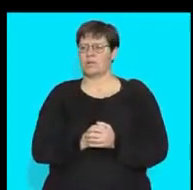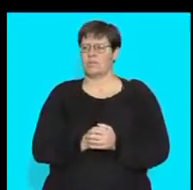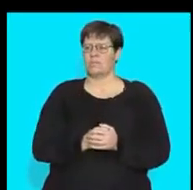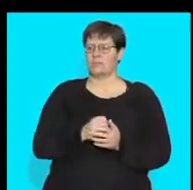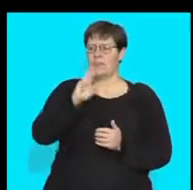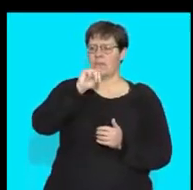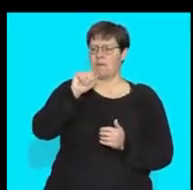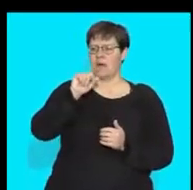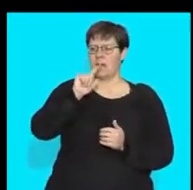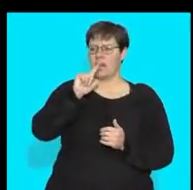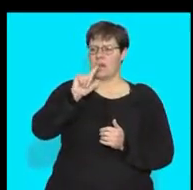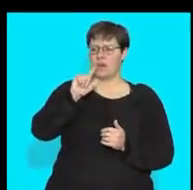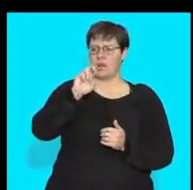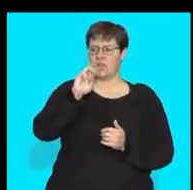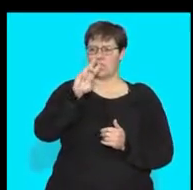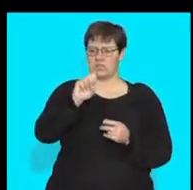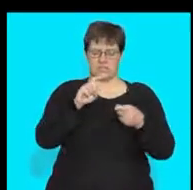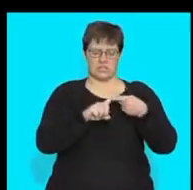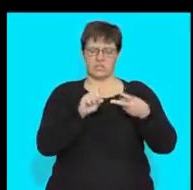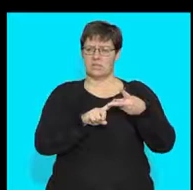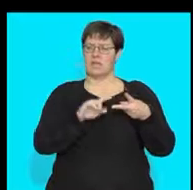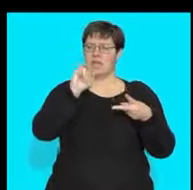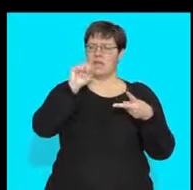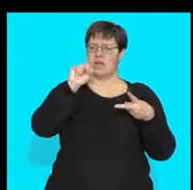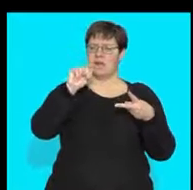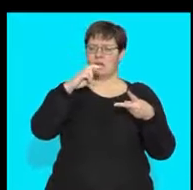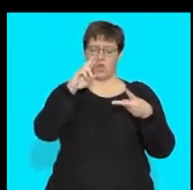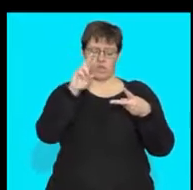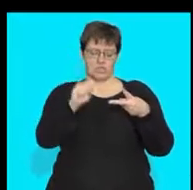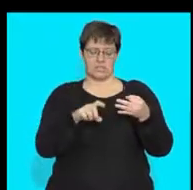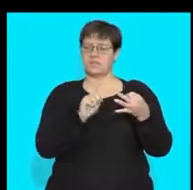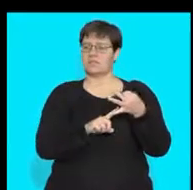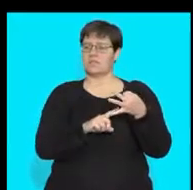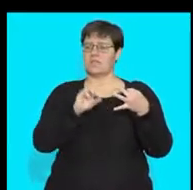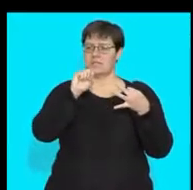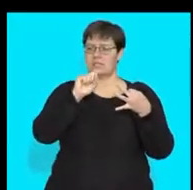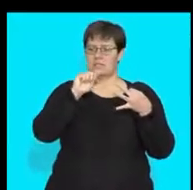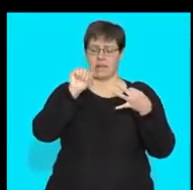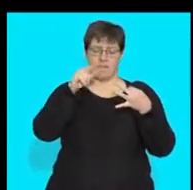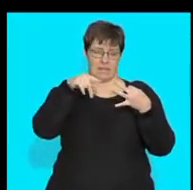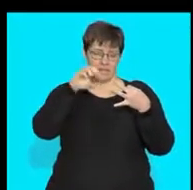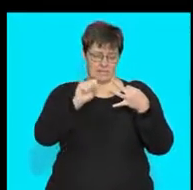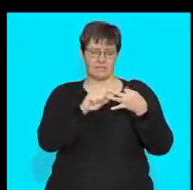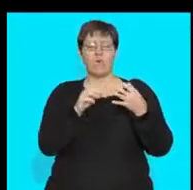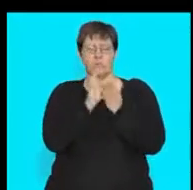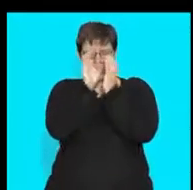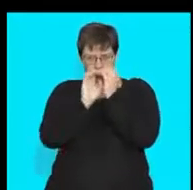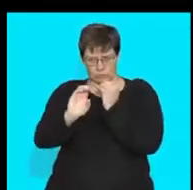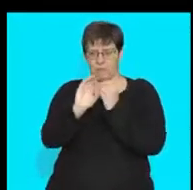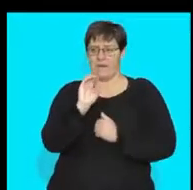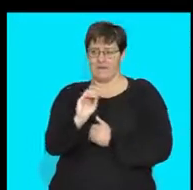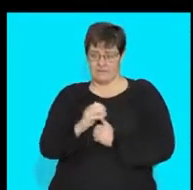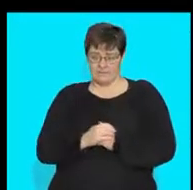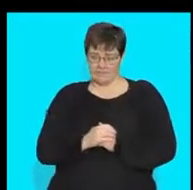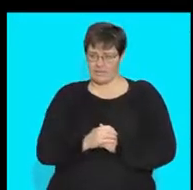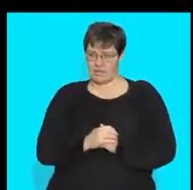and the stapes. You can see them there, right? And we'll go into more detail later. And it also got this tube here, right, this tube you can